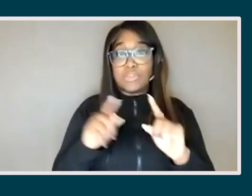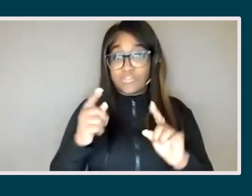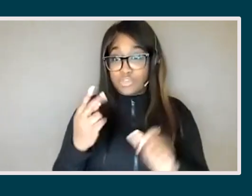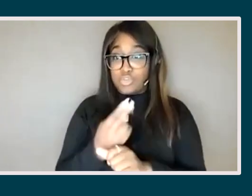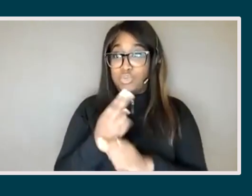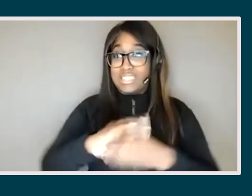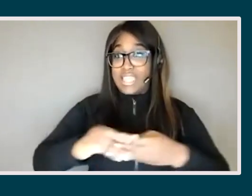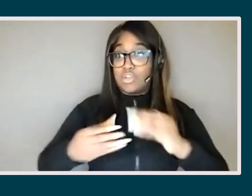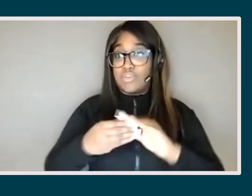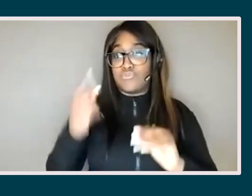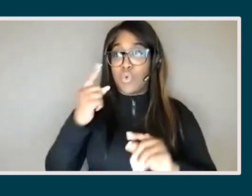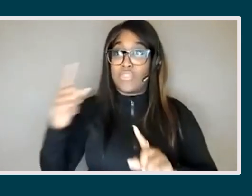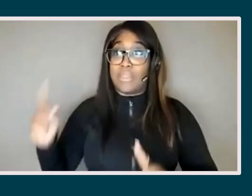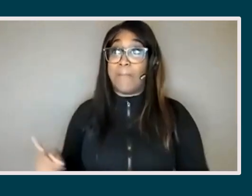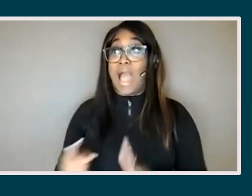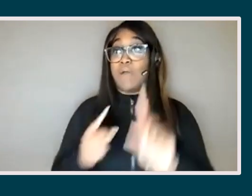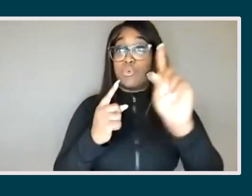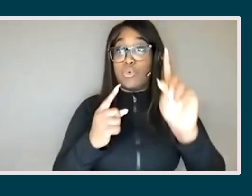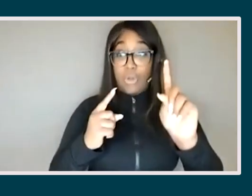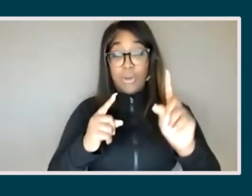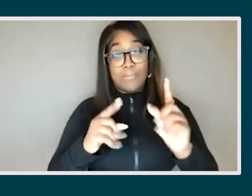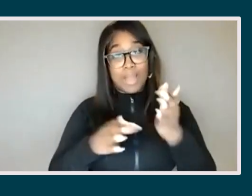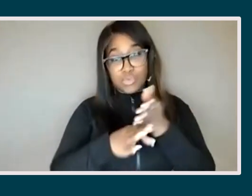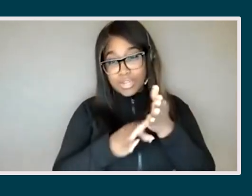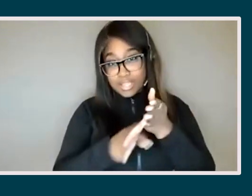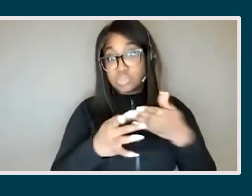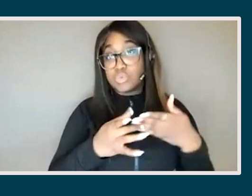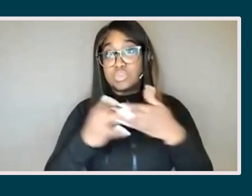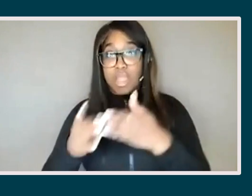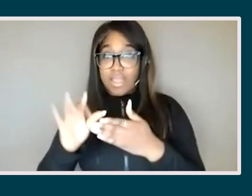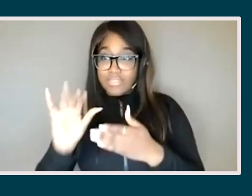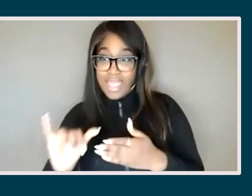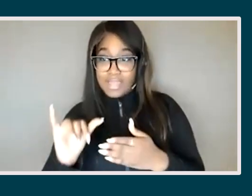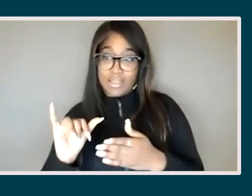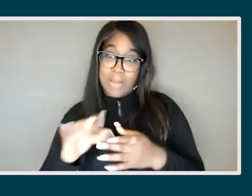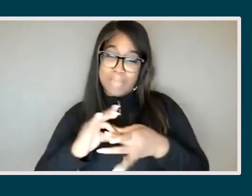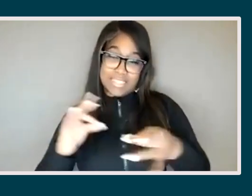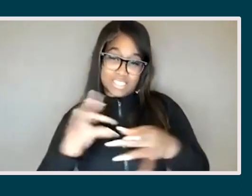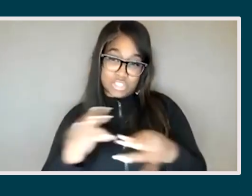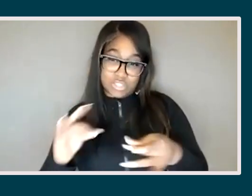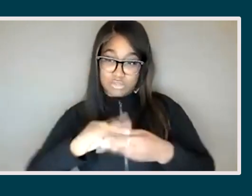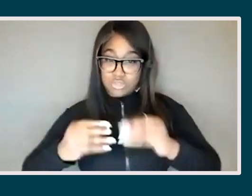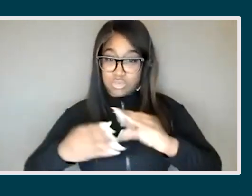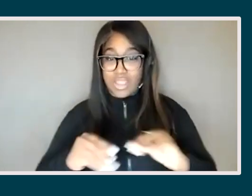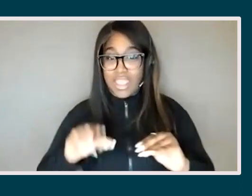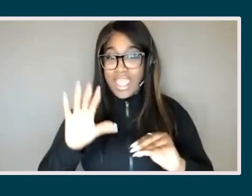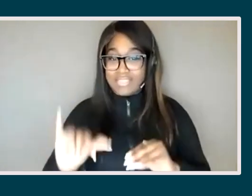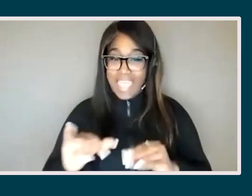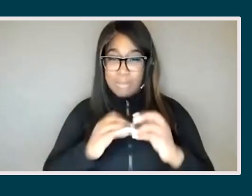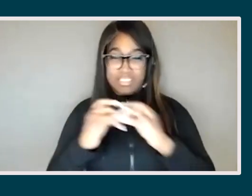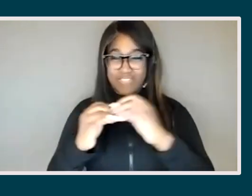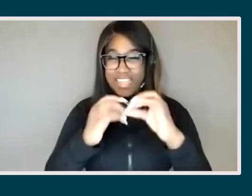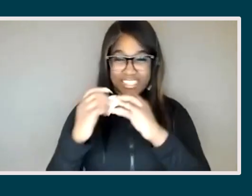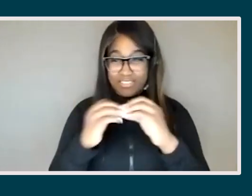to drive that messaging. And that divisiveness is still very much intact. And